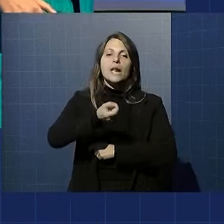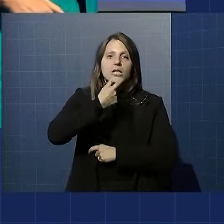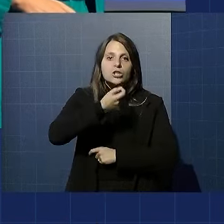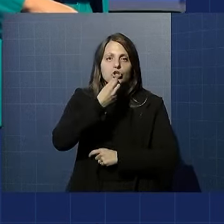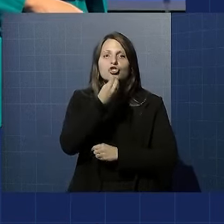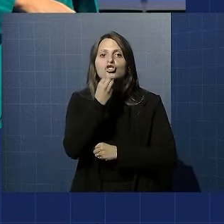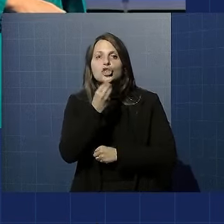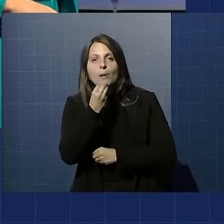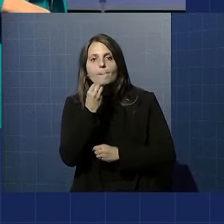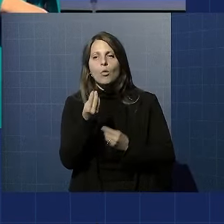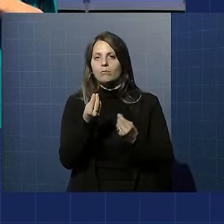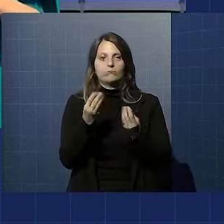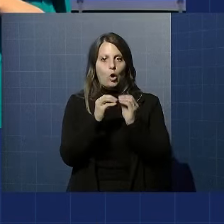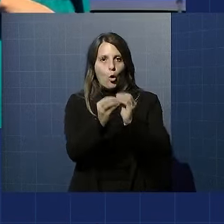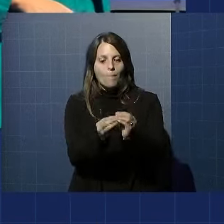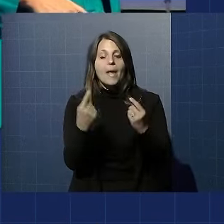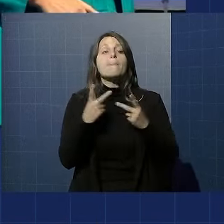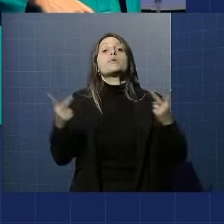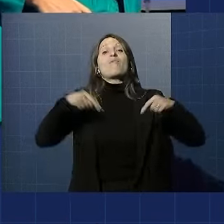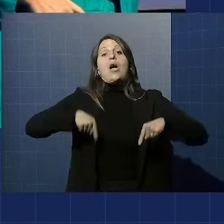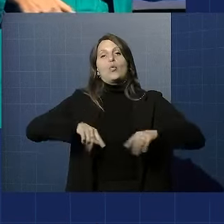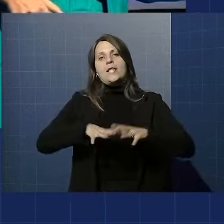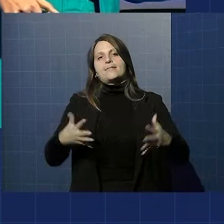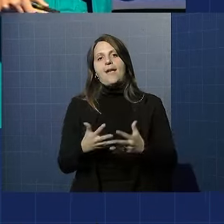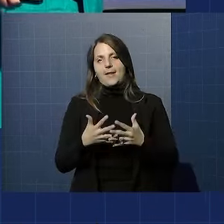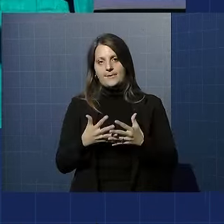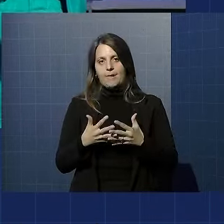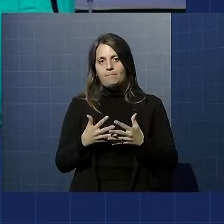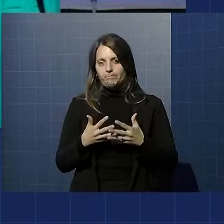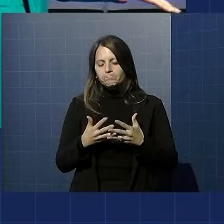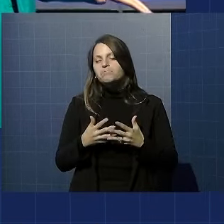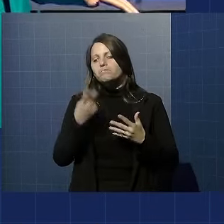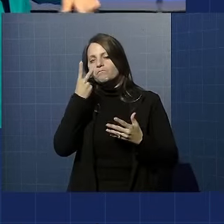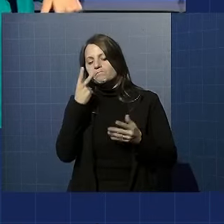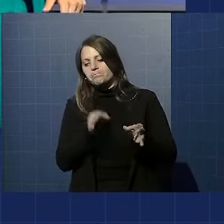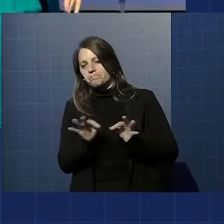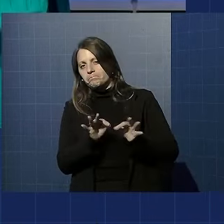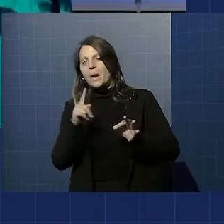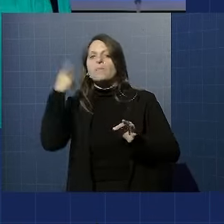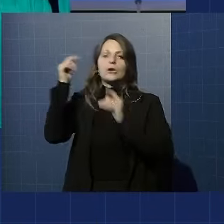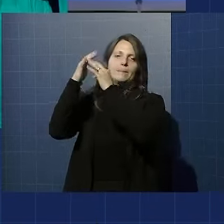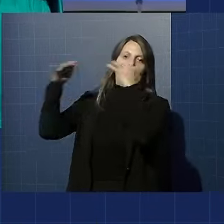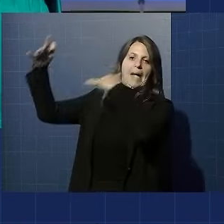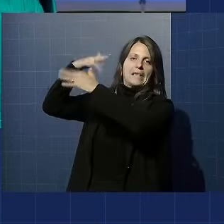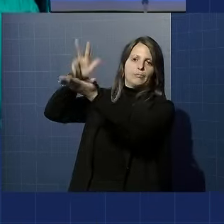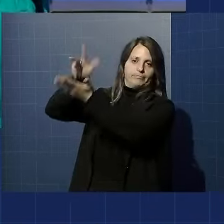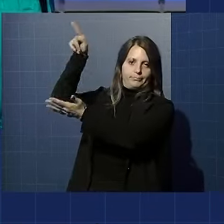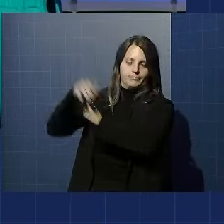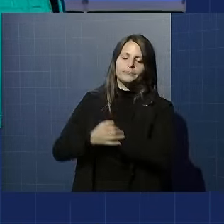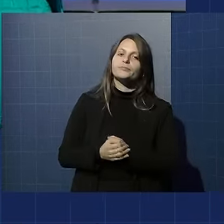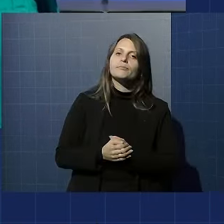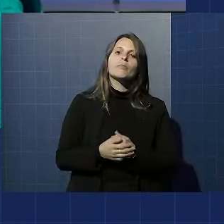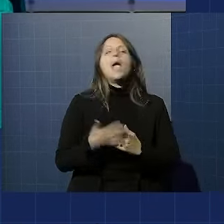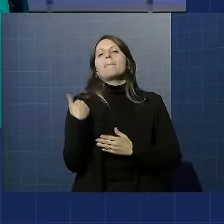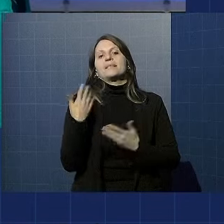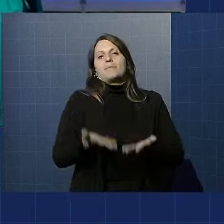One example I want to give you is something we are doing right now. We have a study in Slovenia looking at artificial gravity. So we